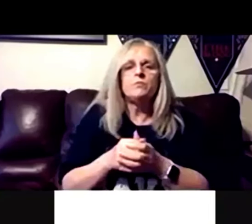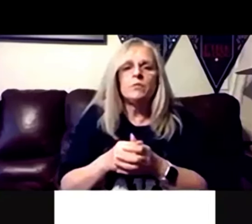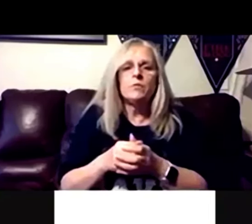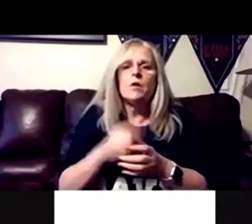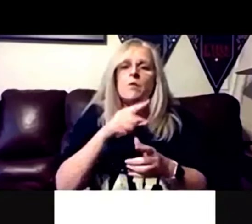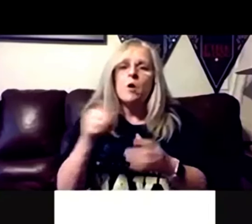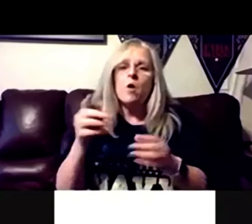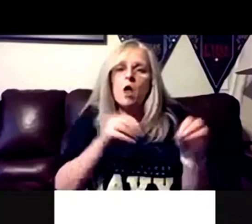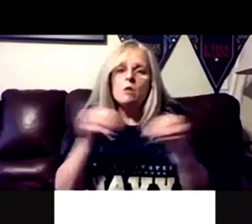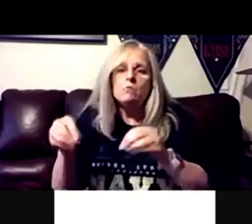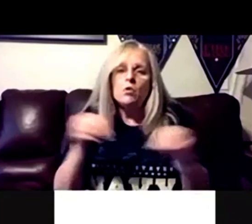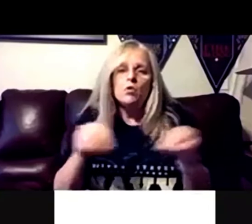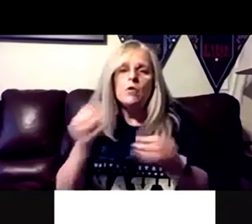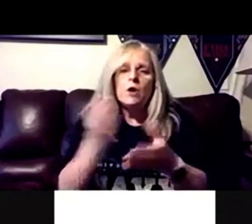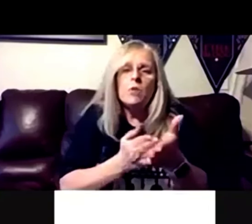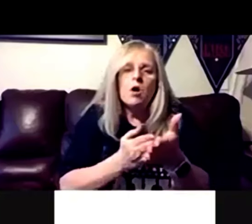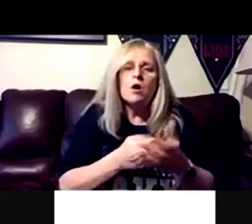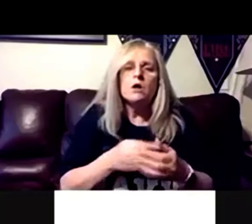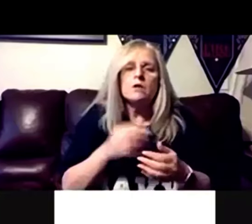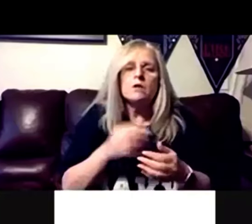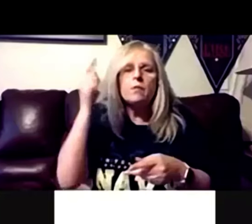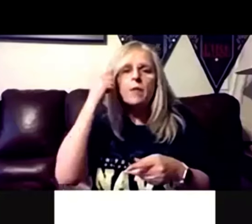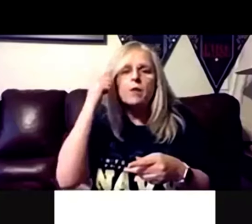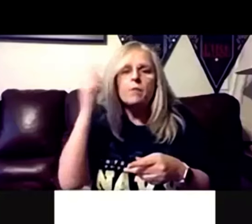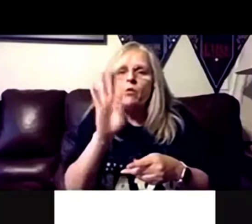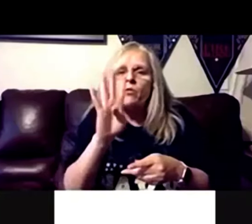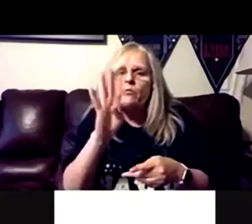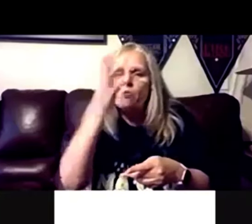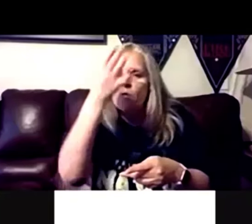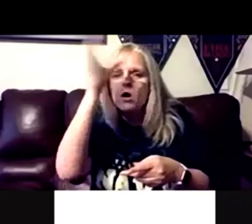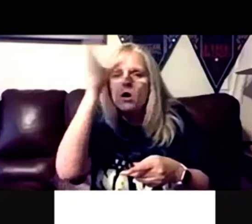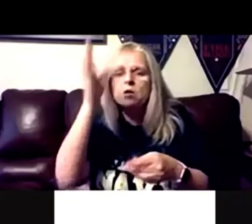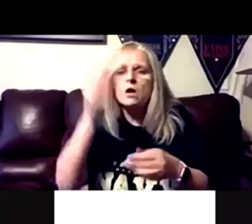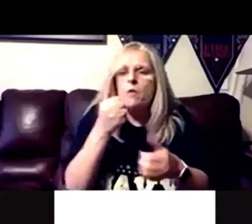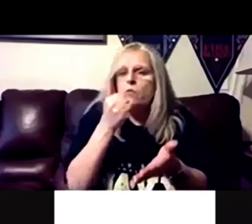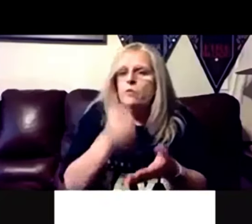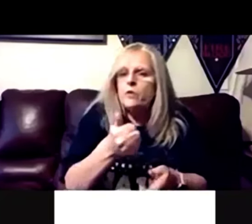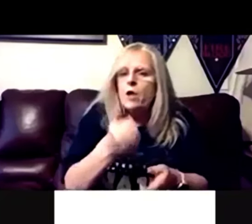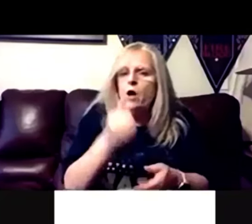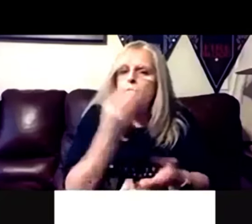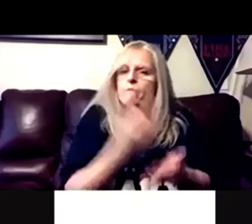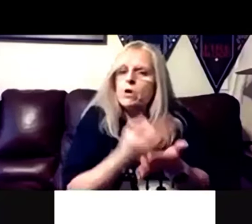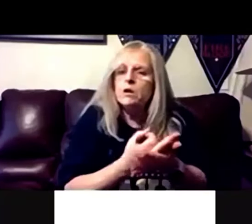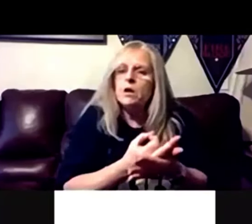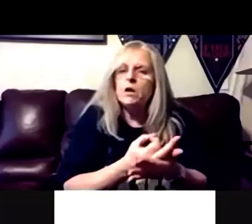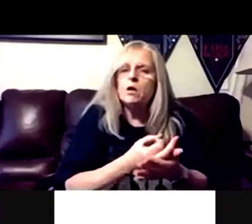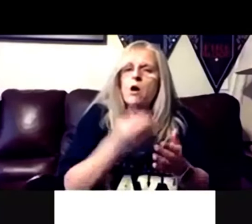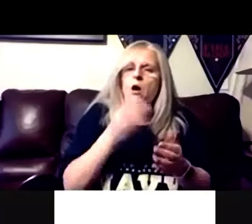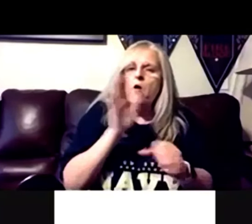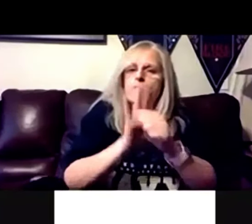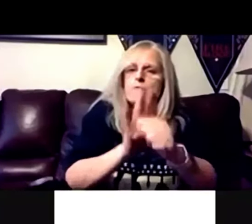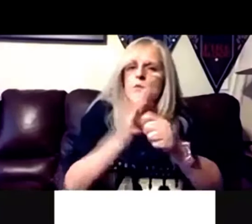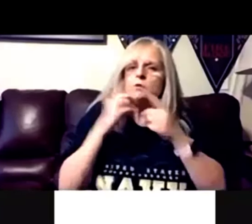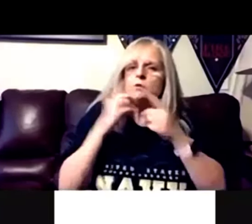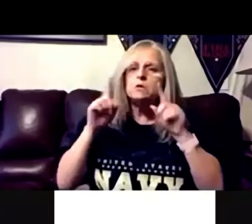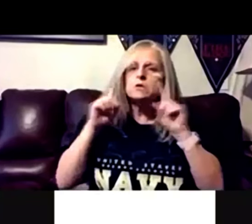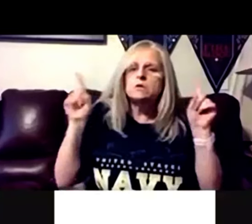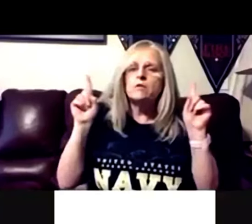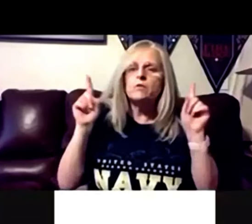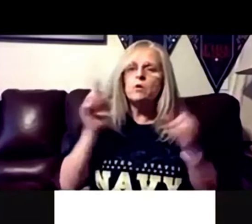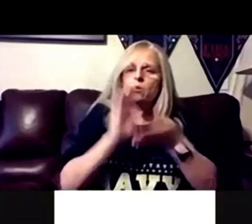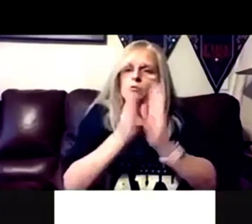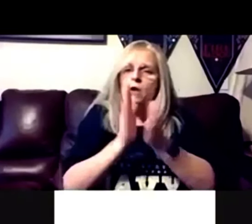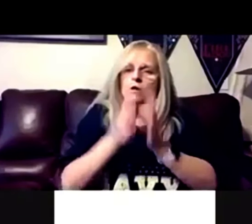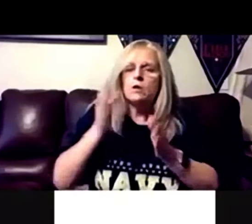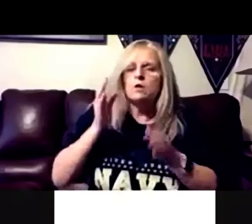moving parts, think about those 4 concepts: self-funding, forced to be successful, traffic, and